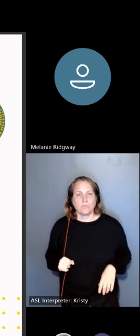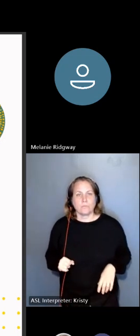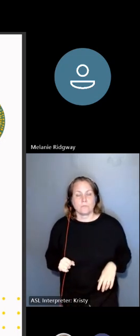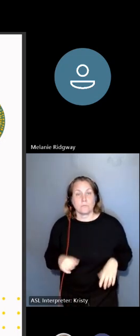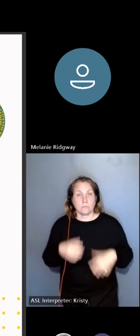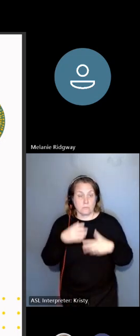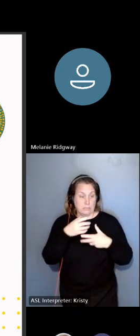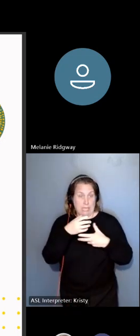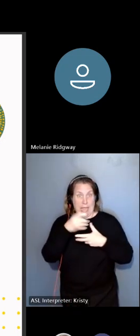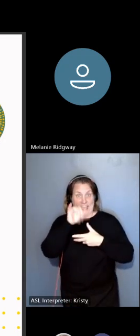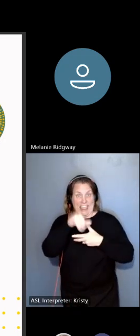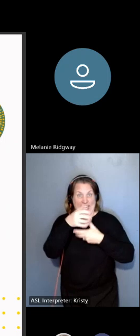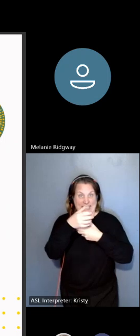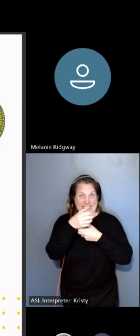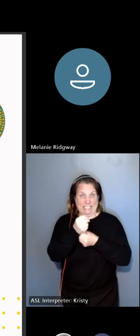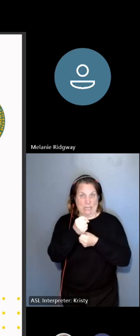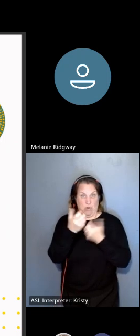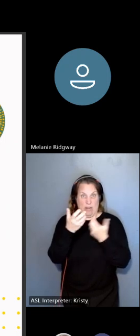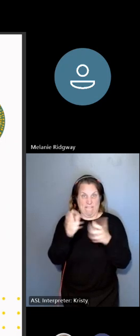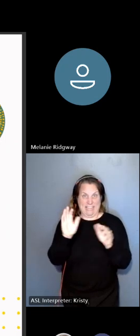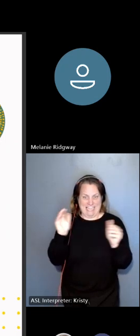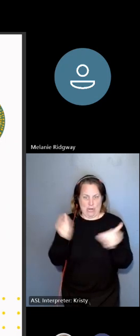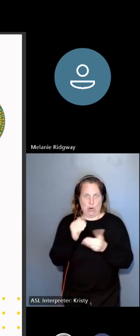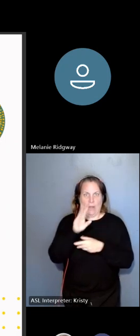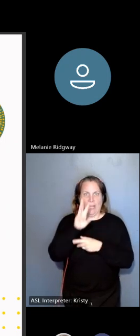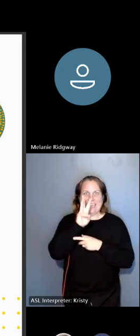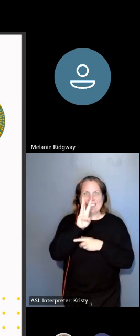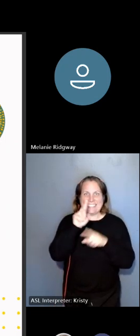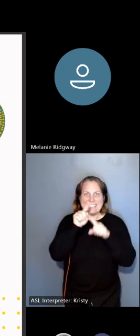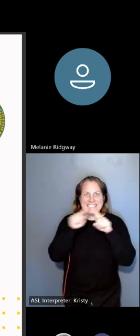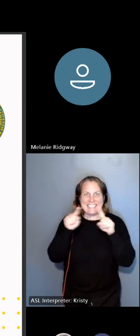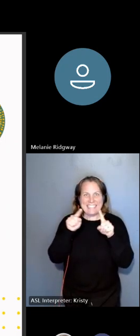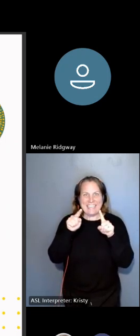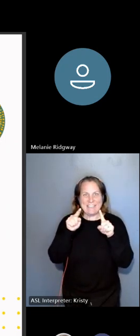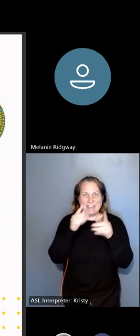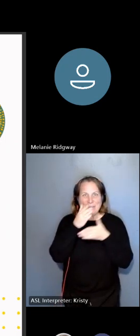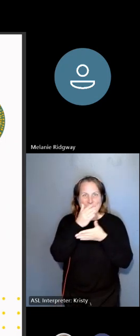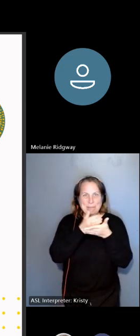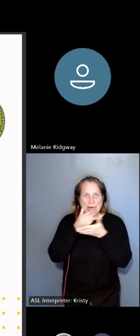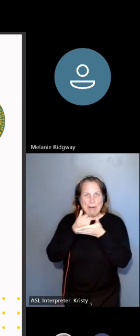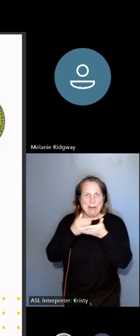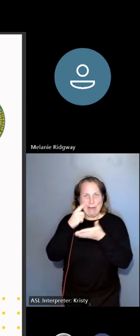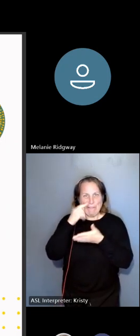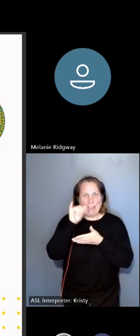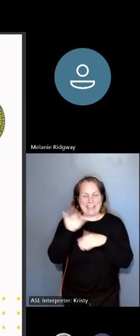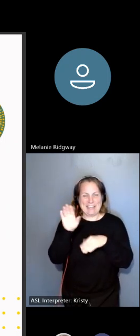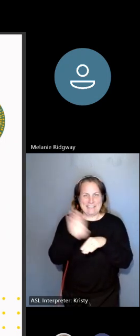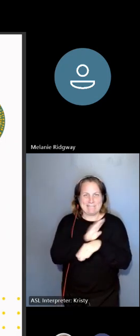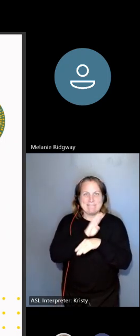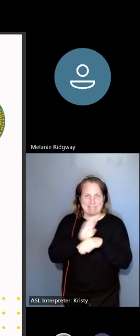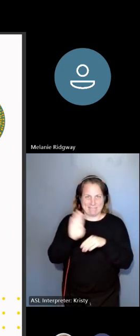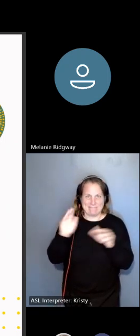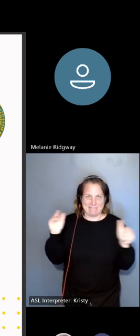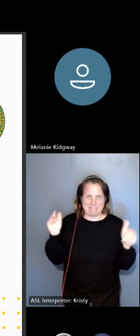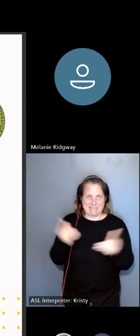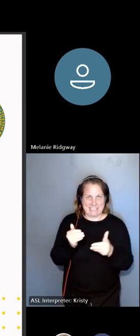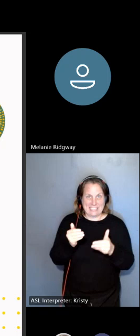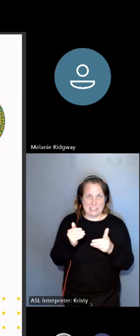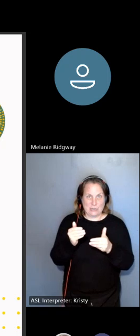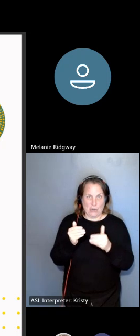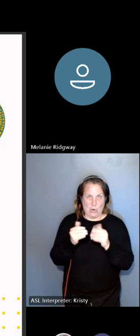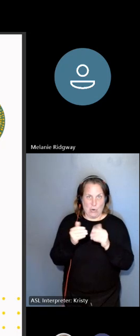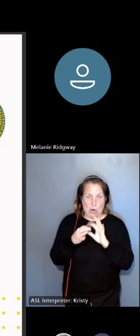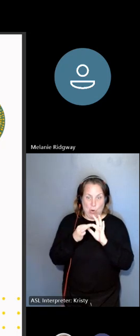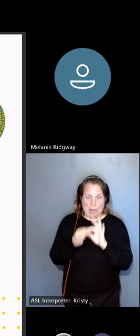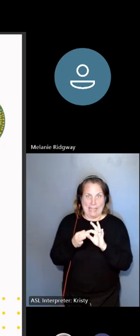introduced 6 components to a business intro for students